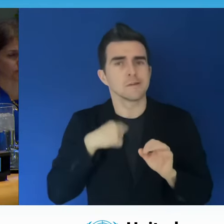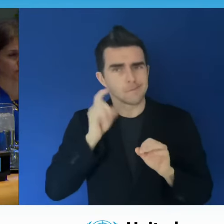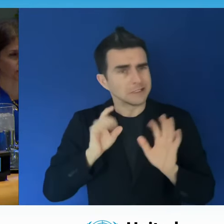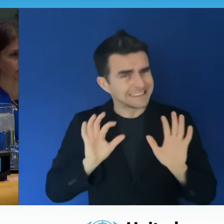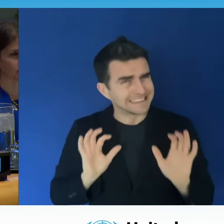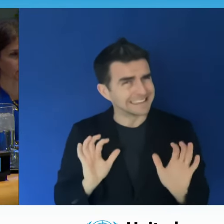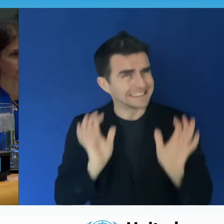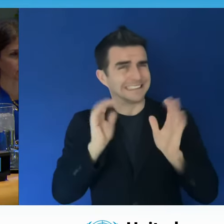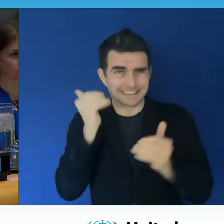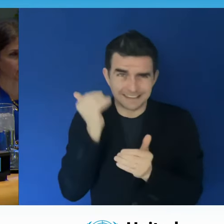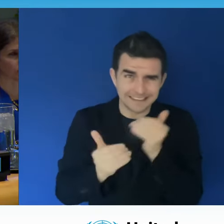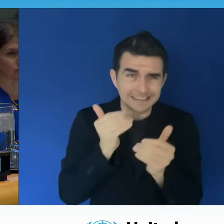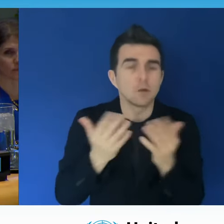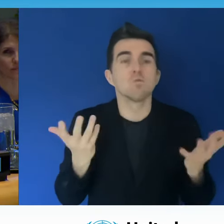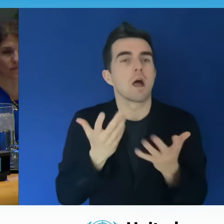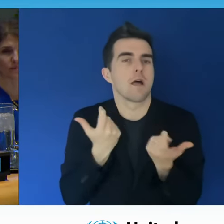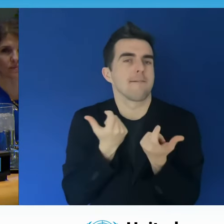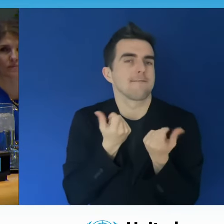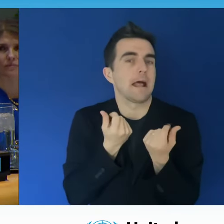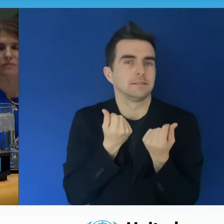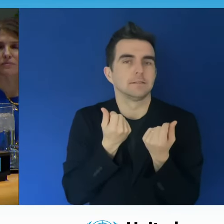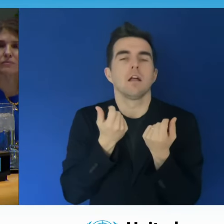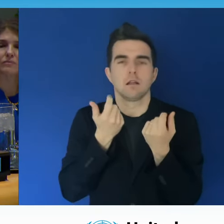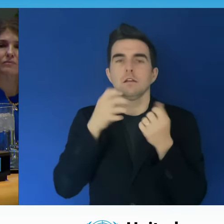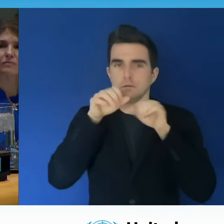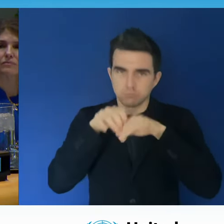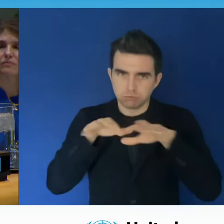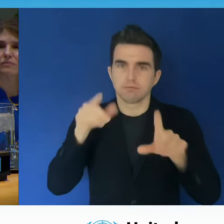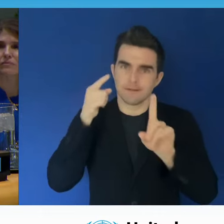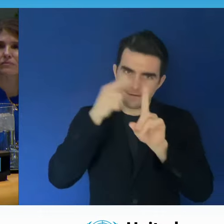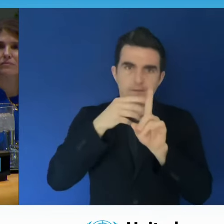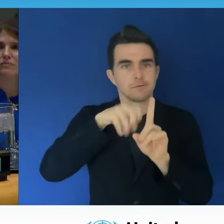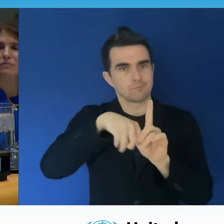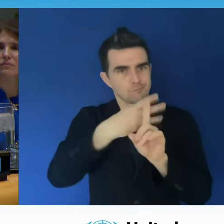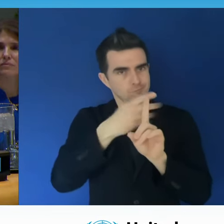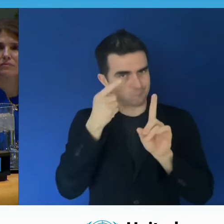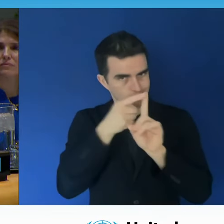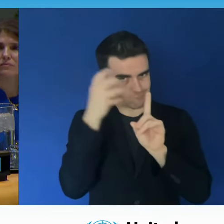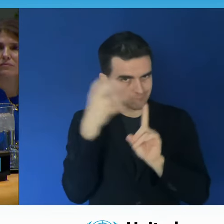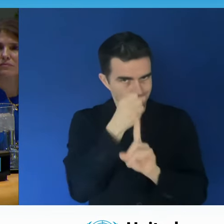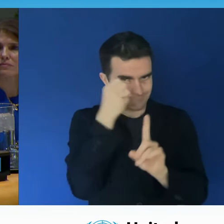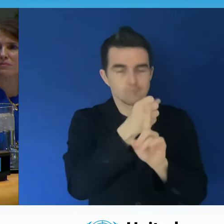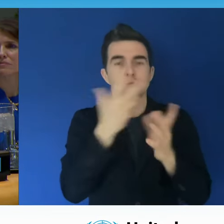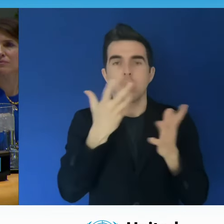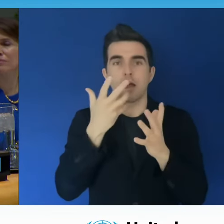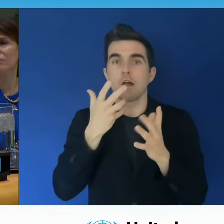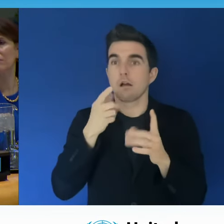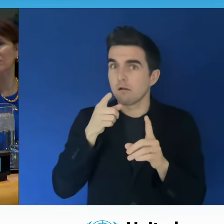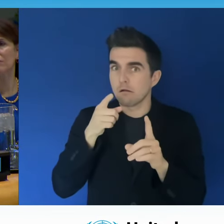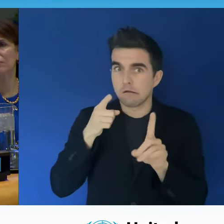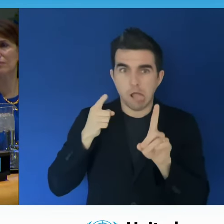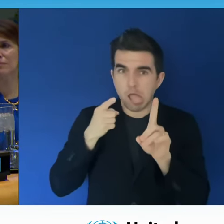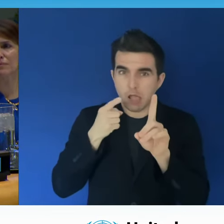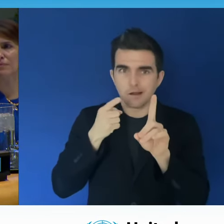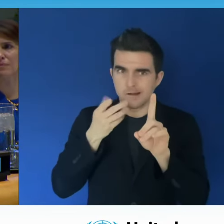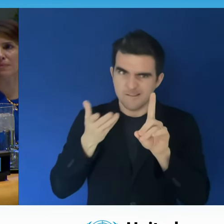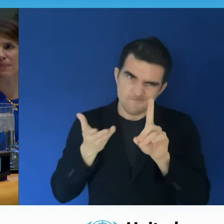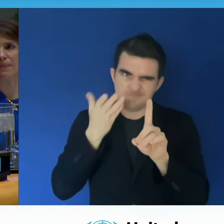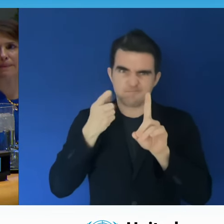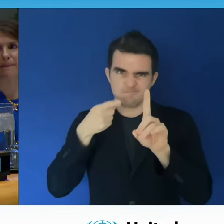and implementing our plans for an SDG stimulus and supporting deep reforms to the multilateral development